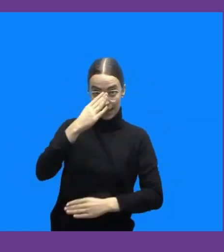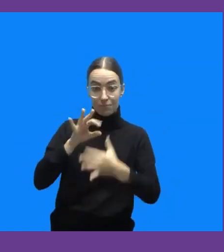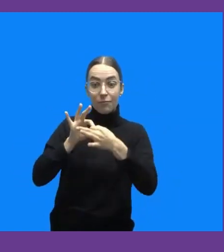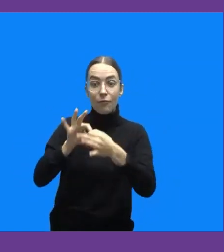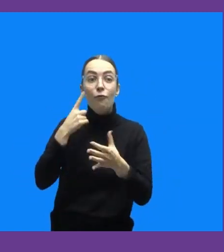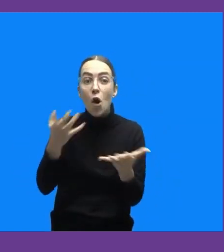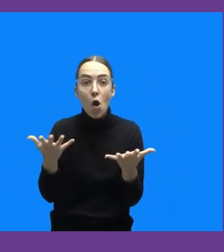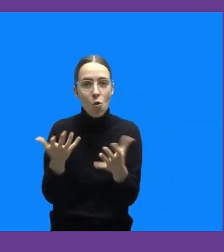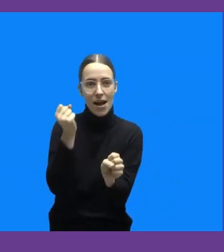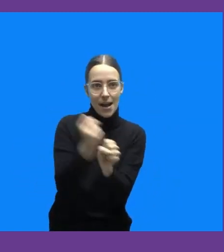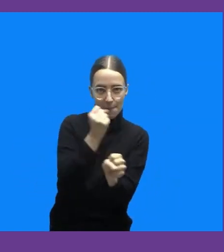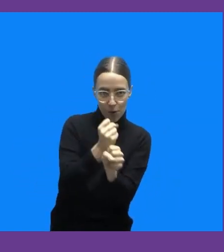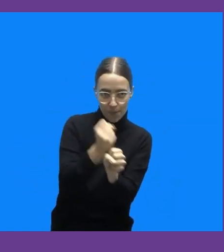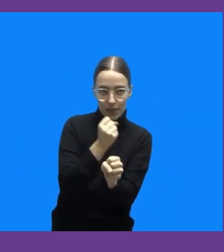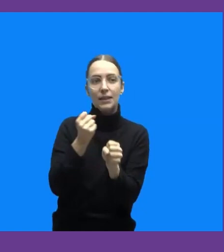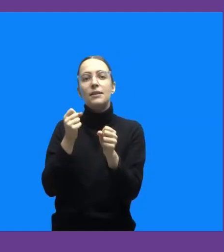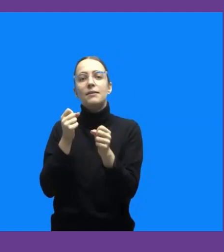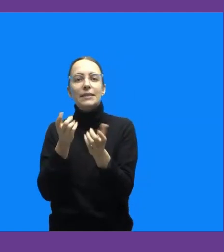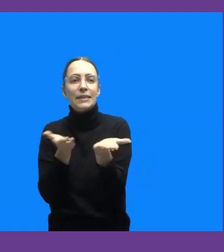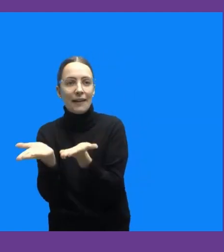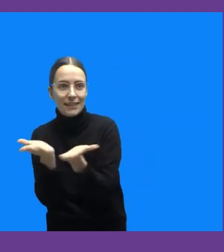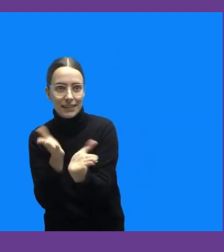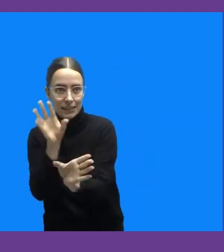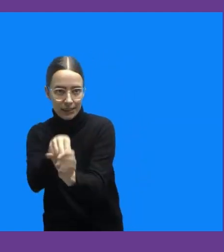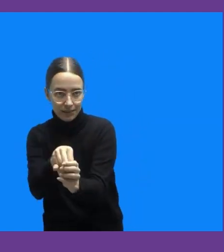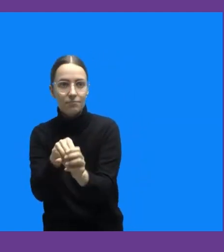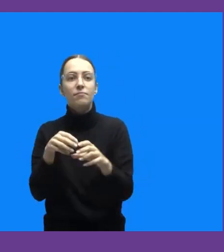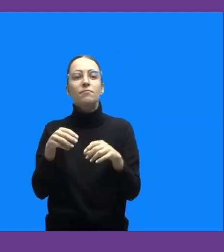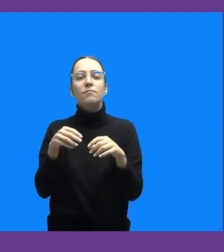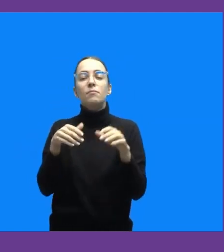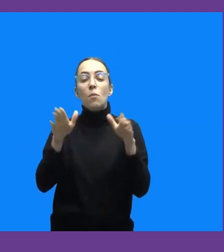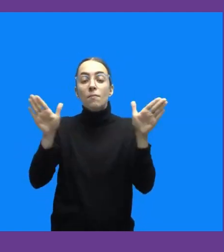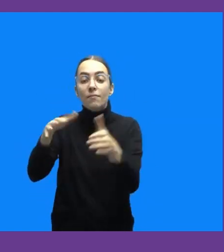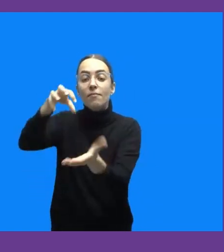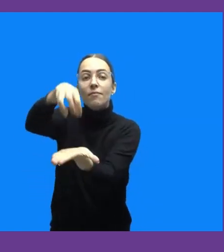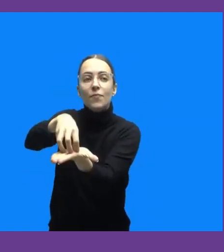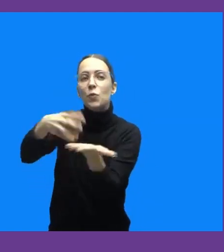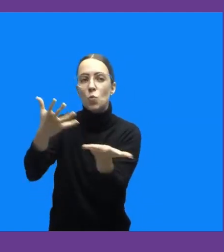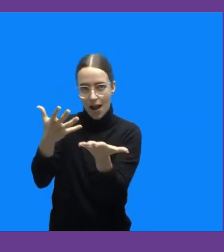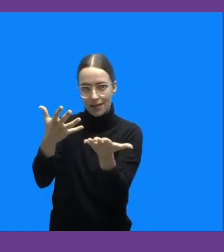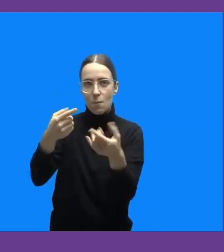with a degree in social science and a master in social policy. She has grown the service